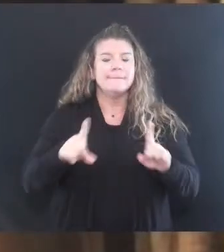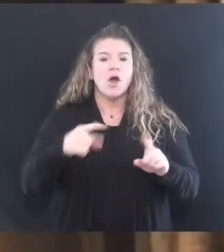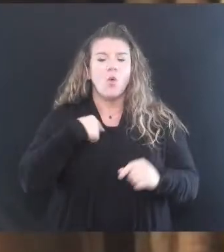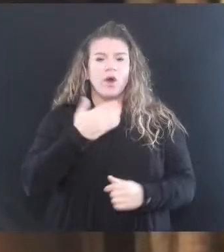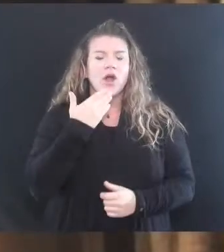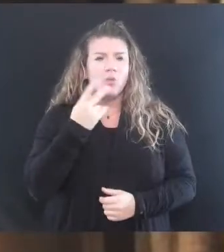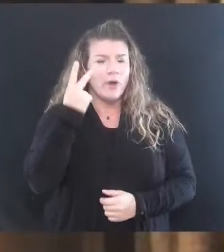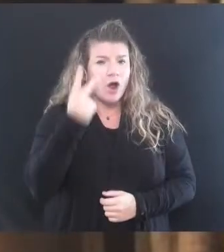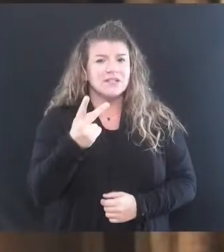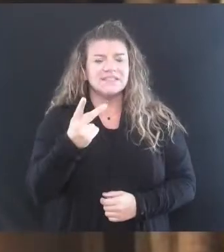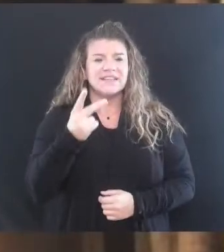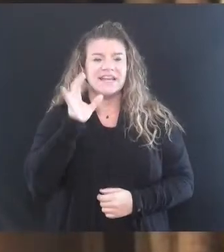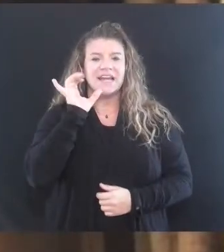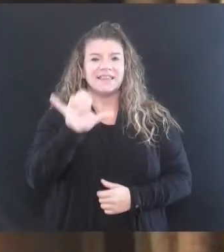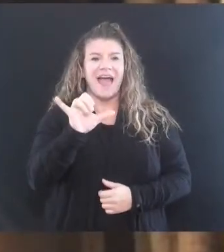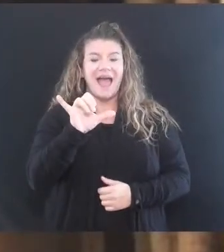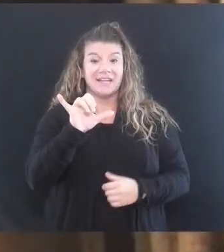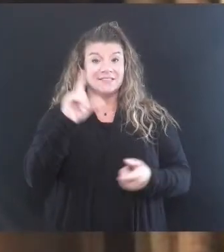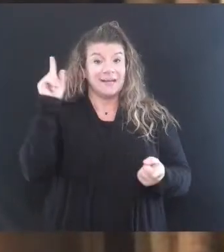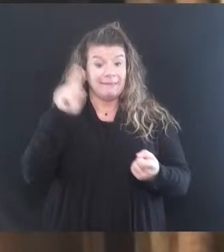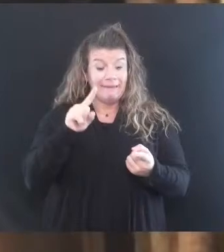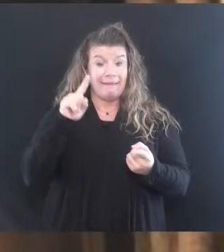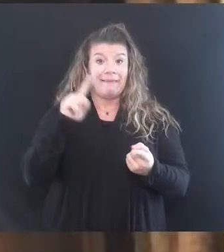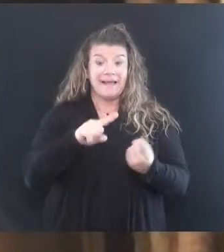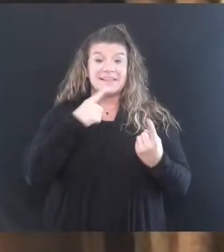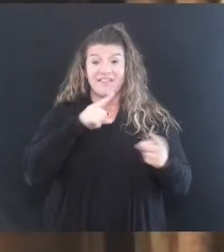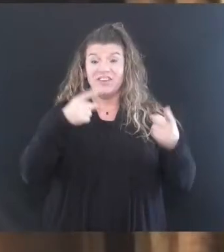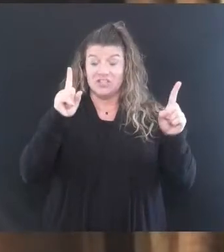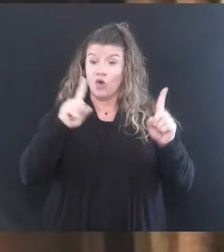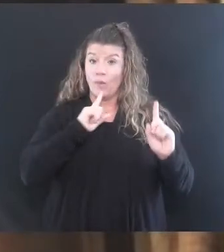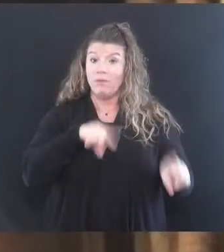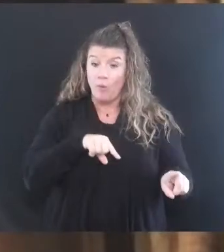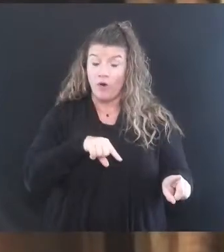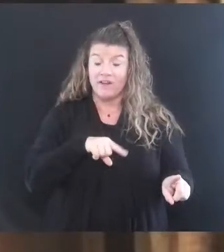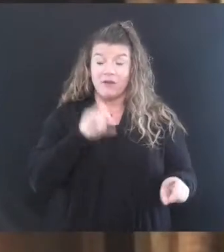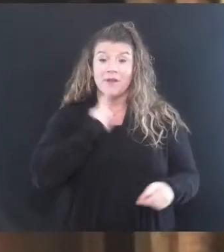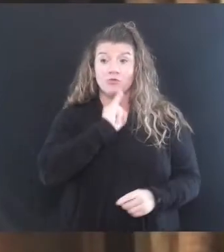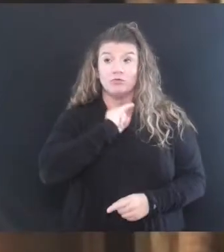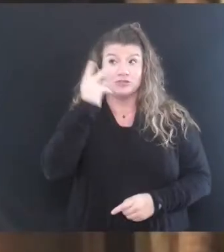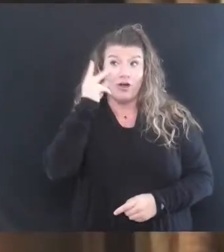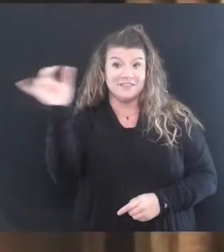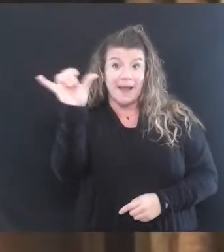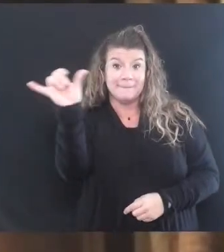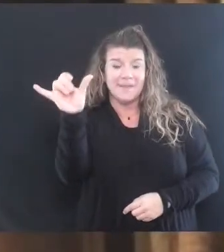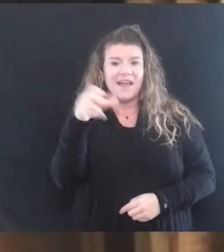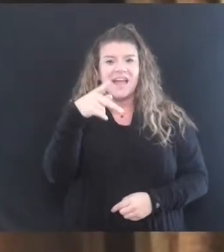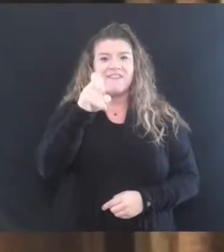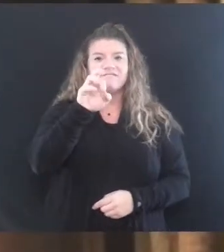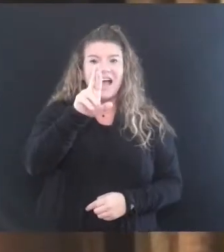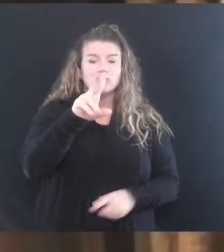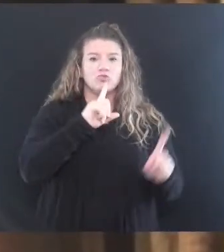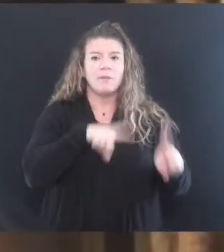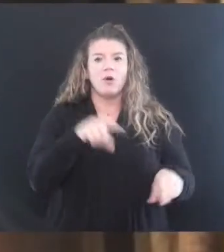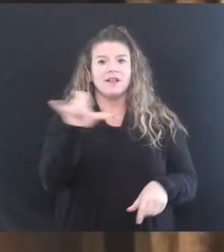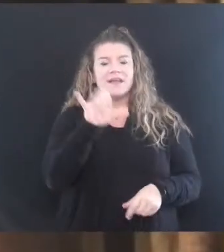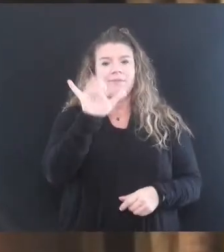seeing that loss of potency that we reported from Israel and that Pfizer has reported, and that's the reason why we're so happy to